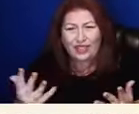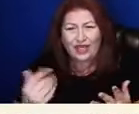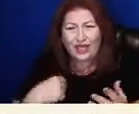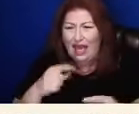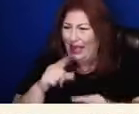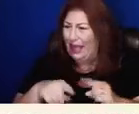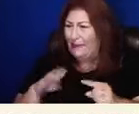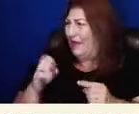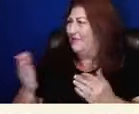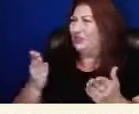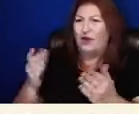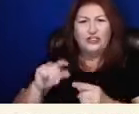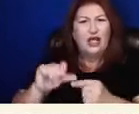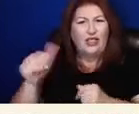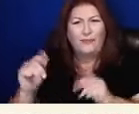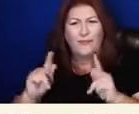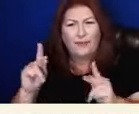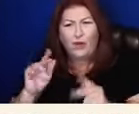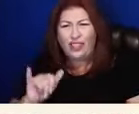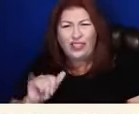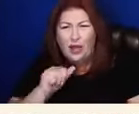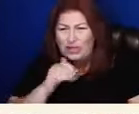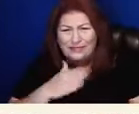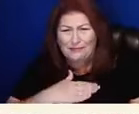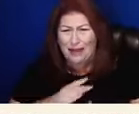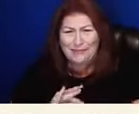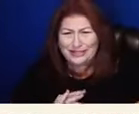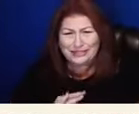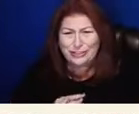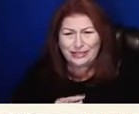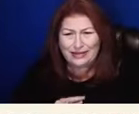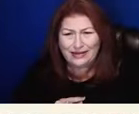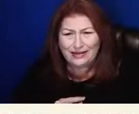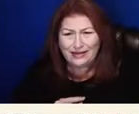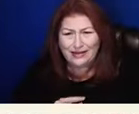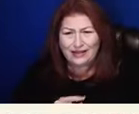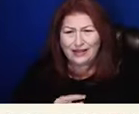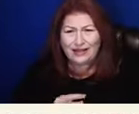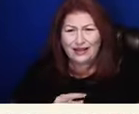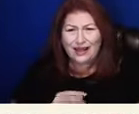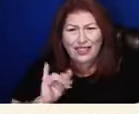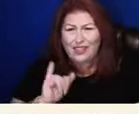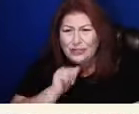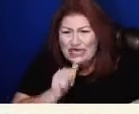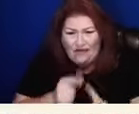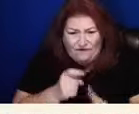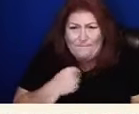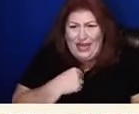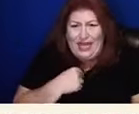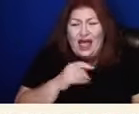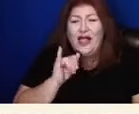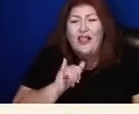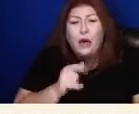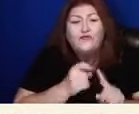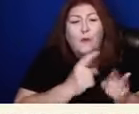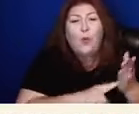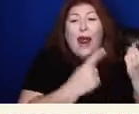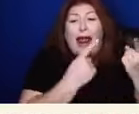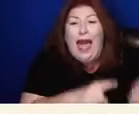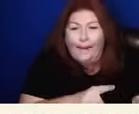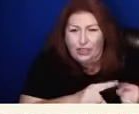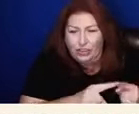service to anybody, that wasn't even my message. That wasn't even coming from me. That was coming from what had happened, right? From